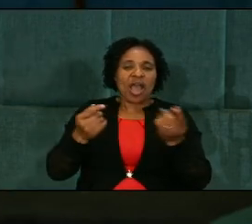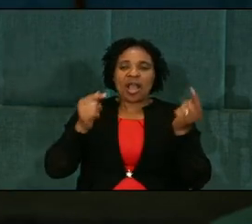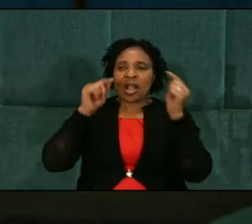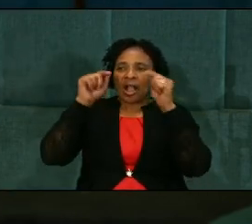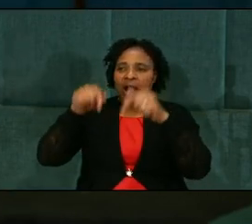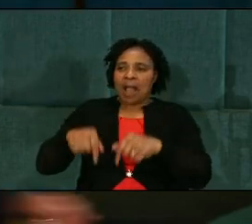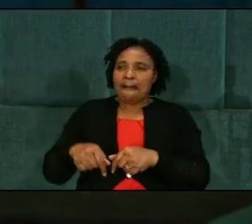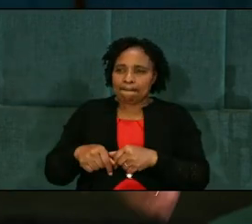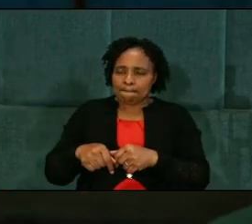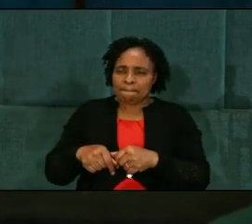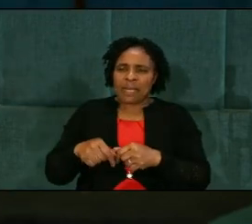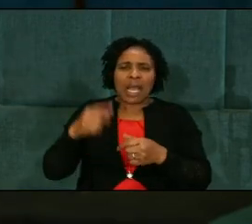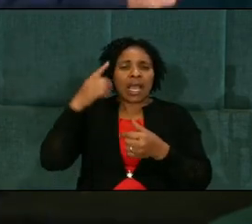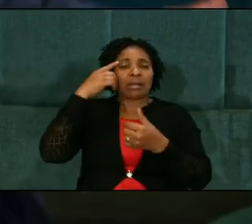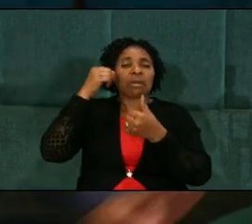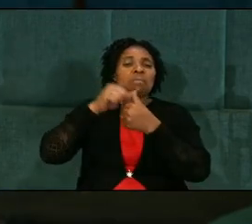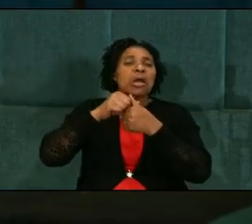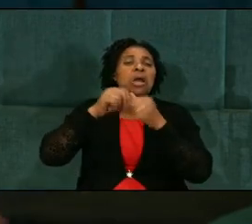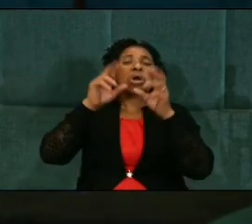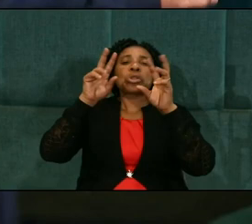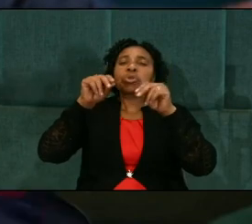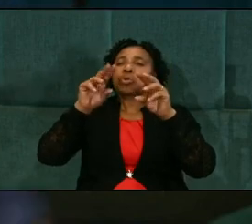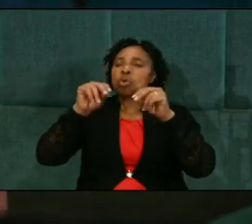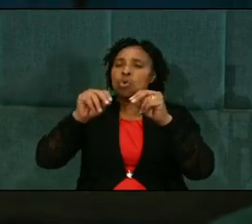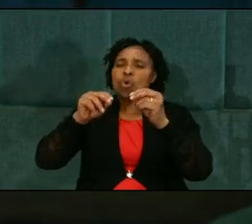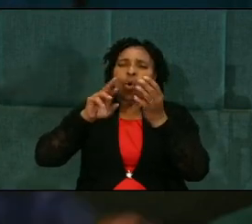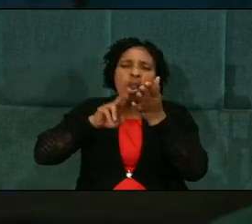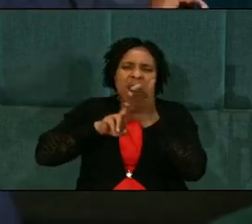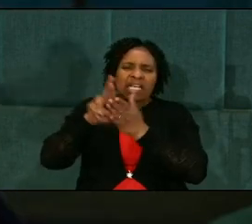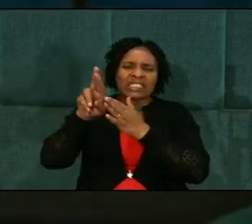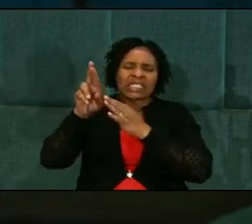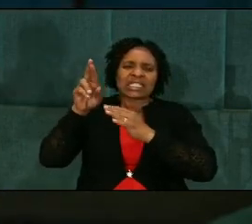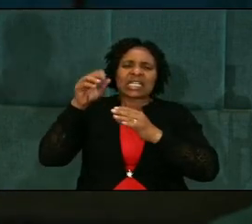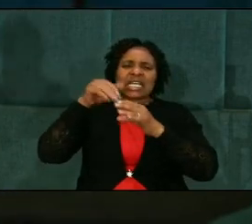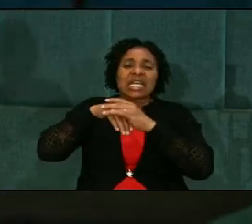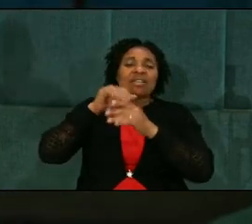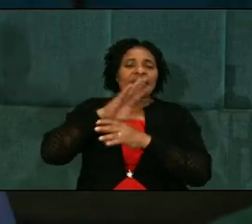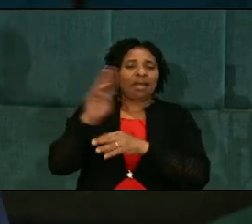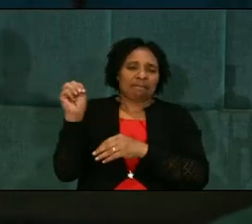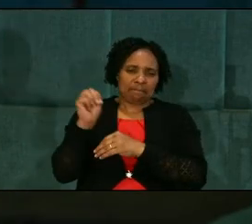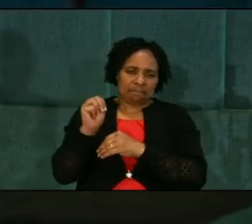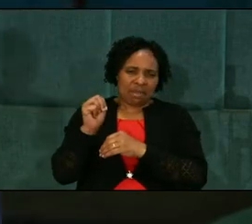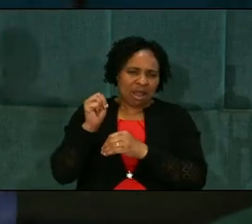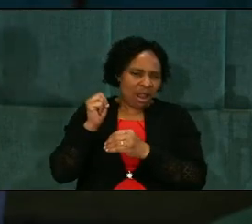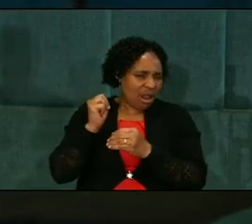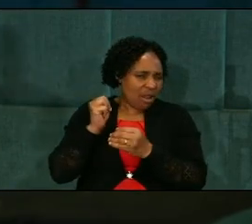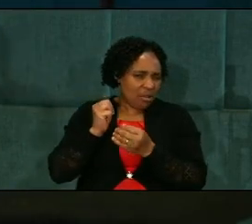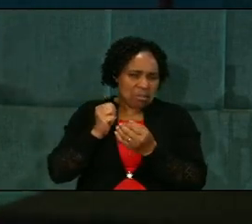I realize that they have no righteousness in them.